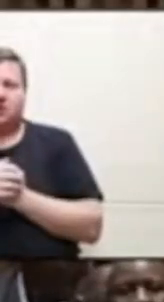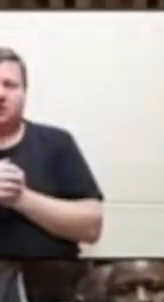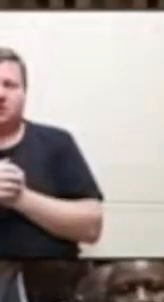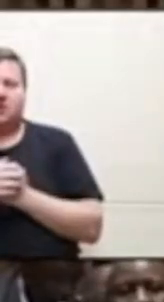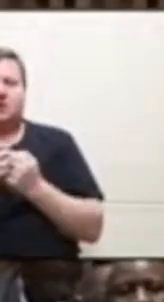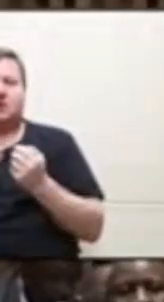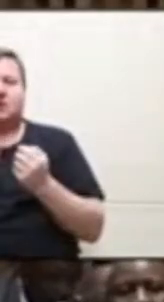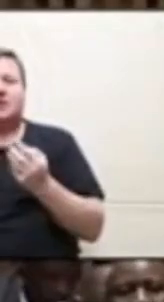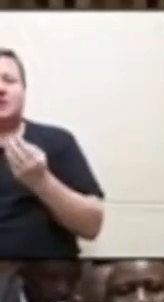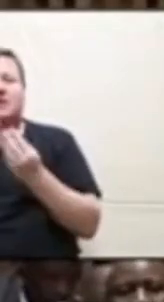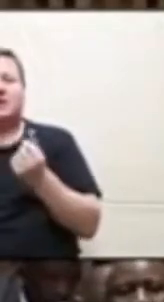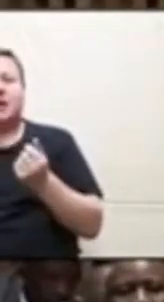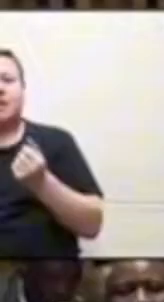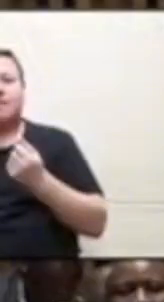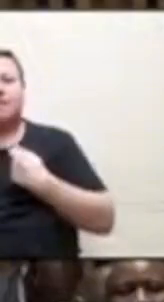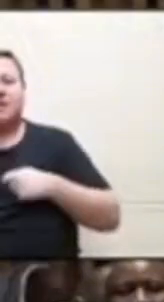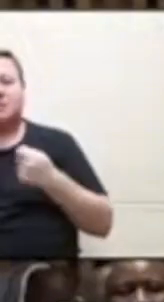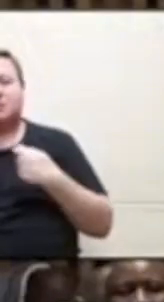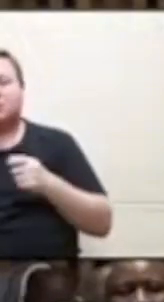Expenditure, which comes to about